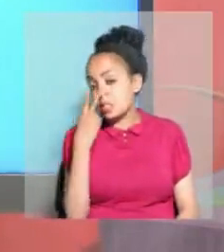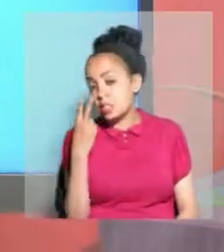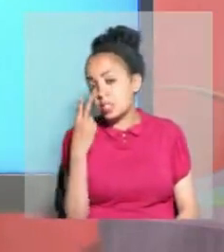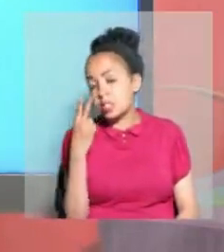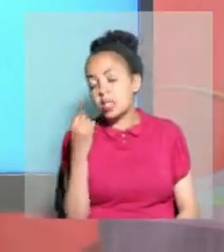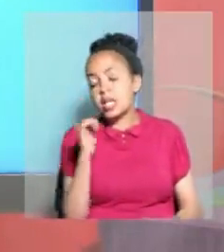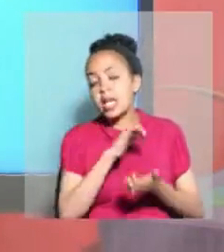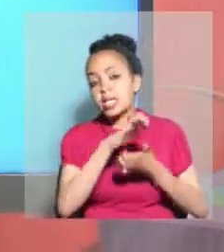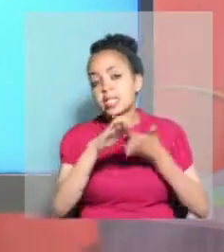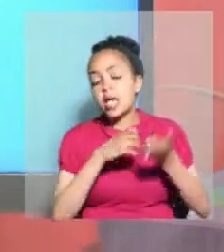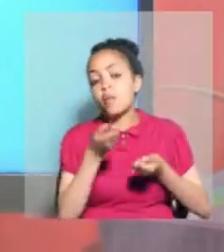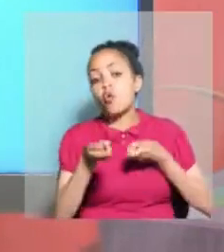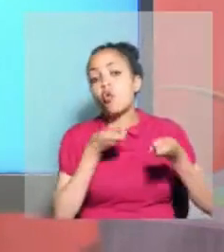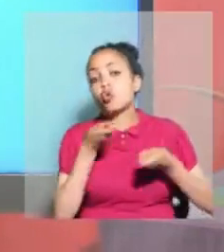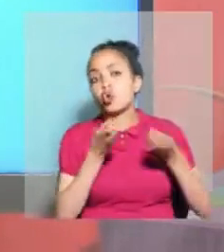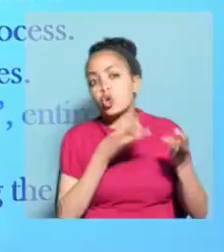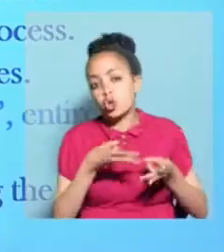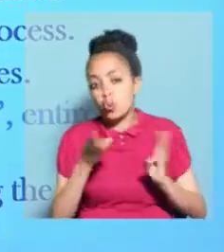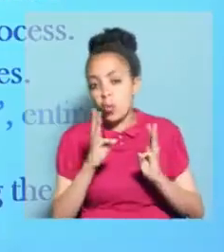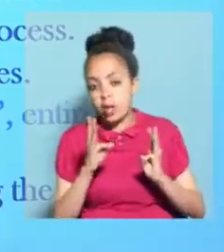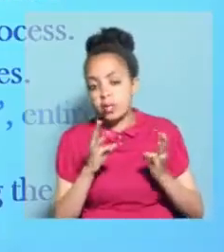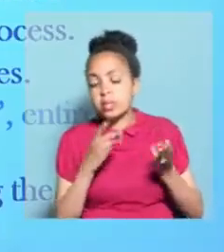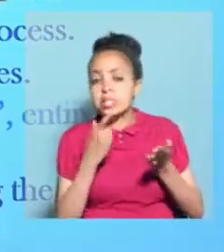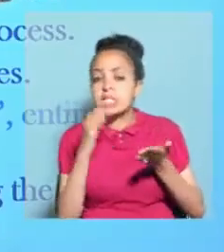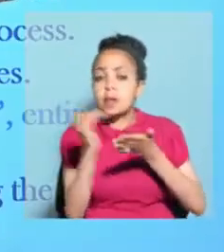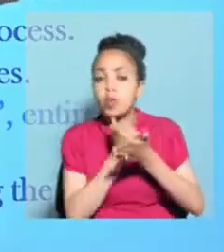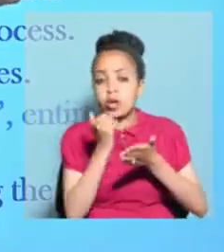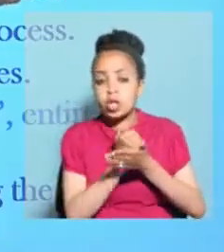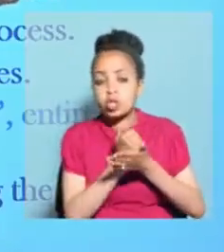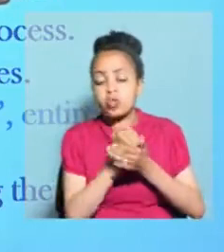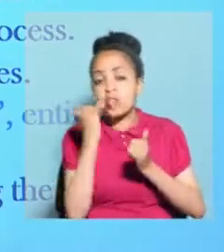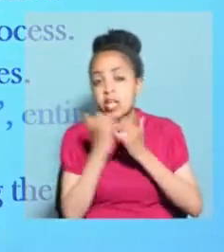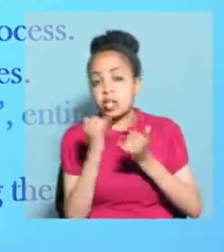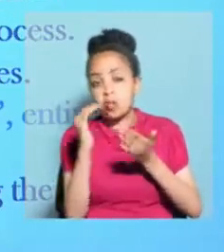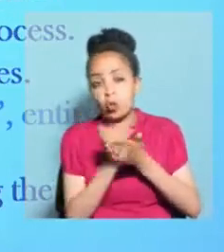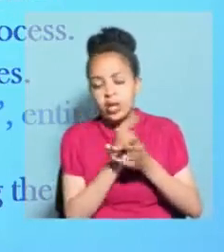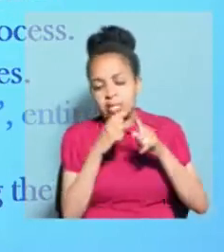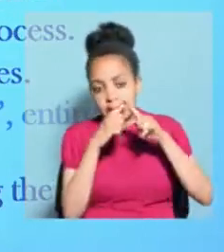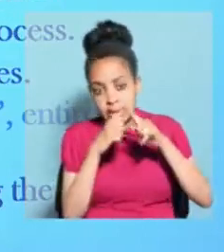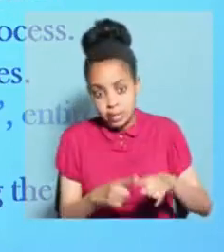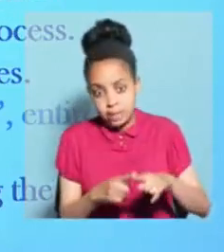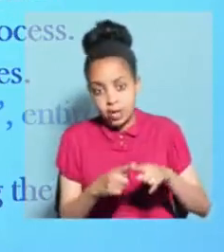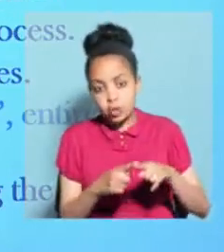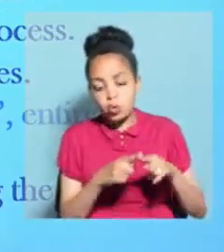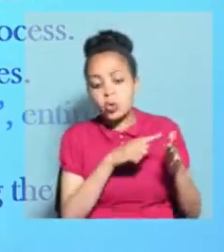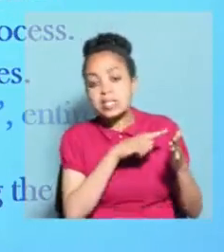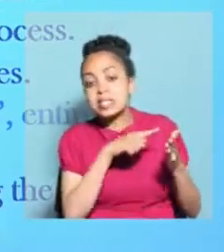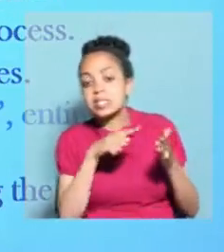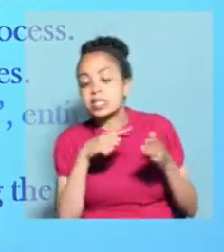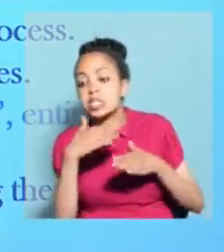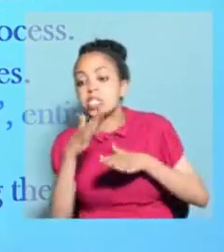controlled pathway where the production of this end product is depend on the sequence of